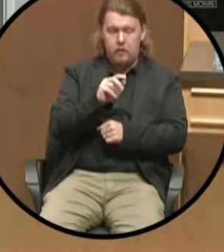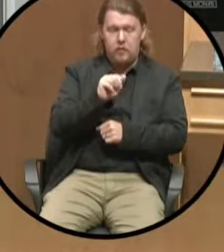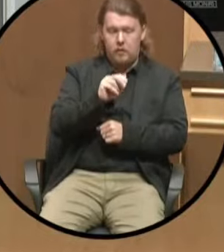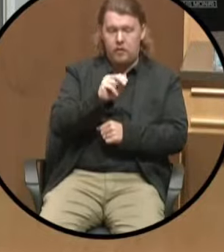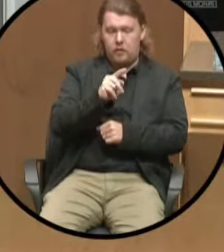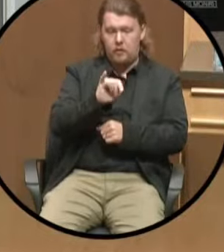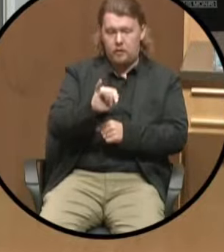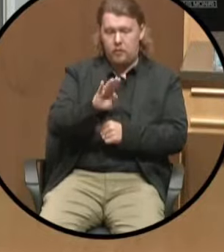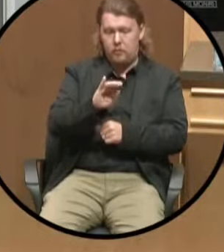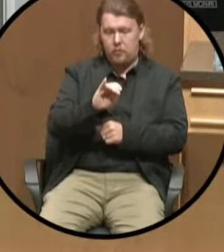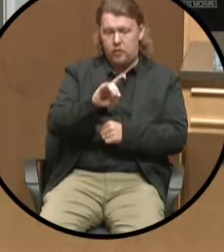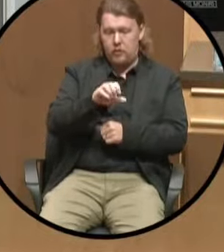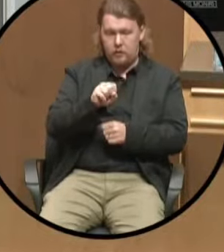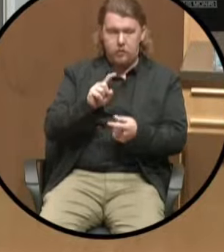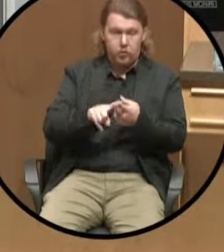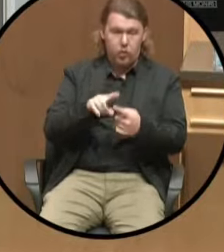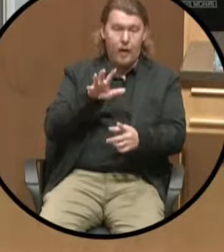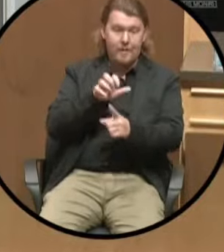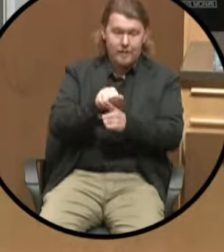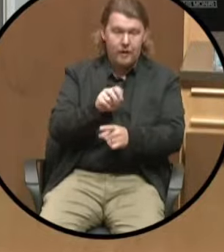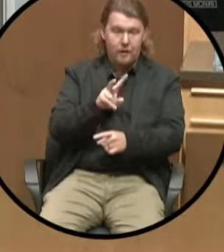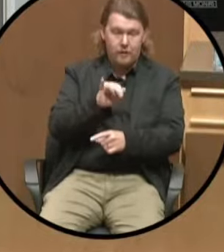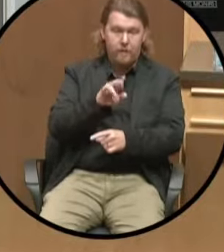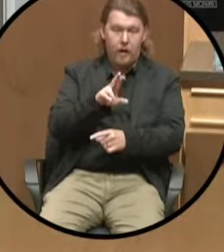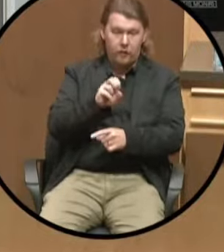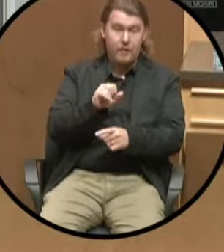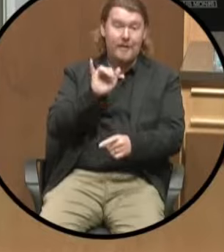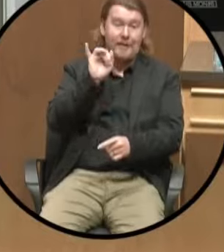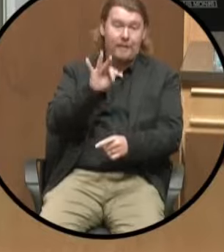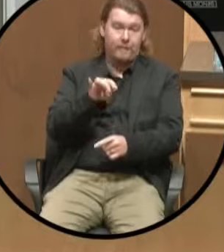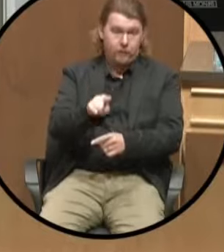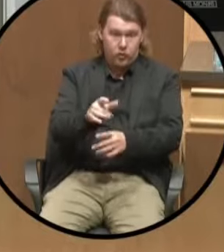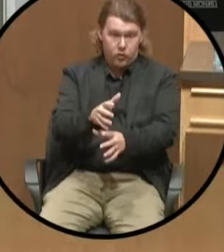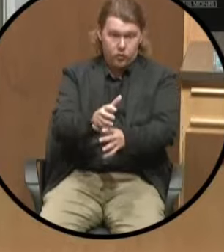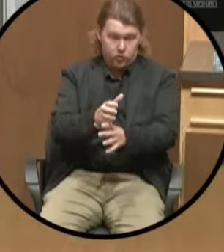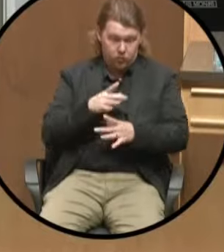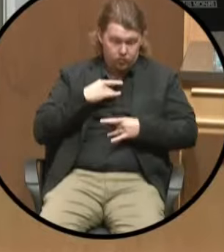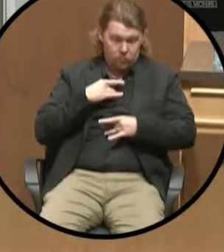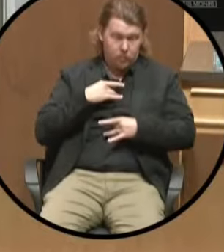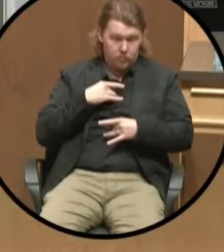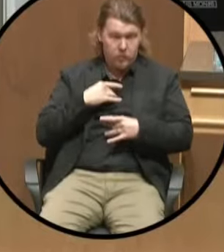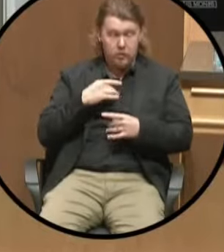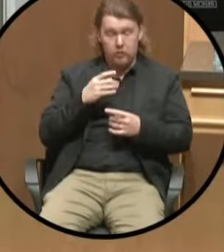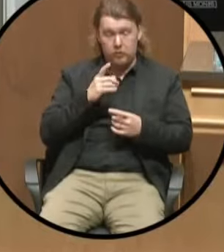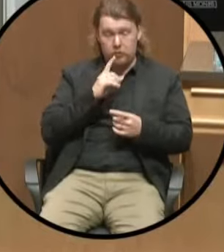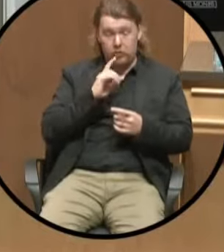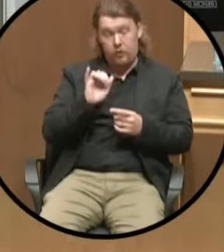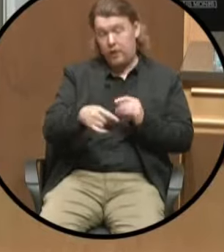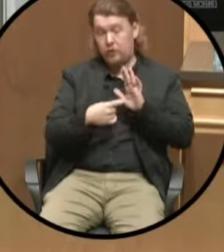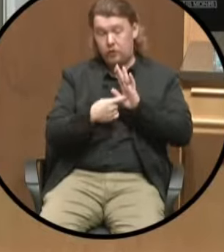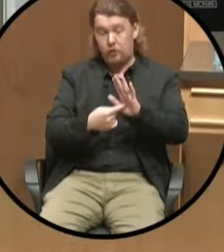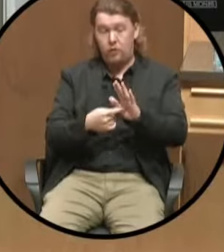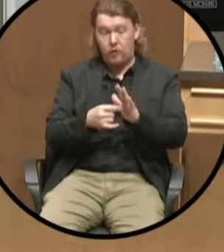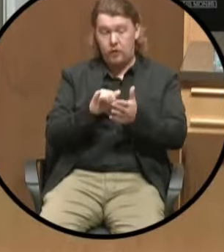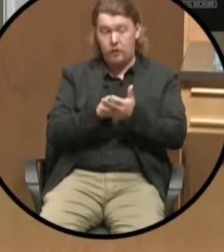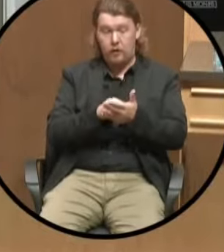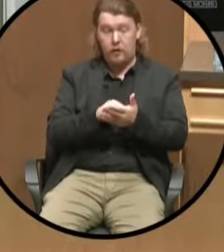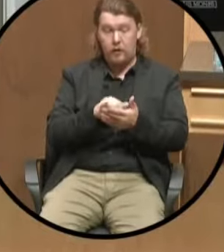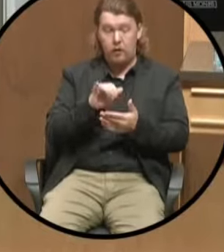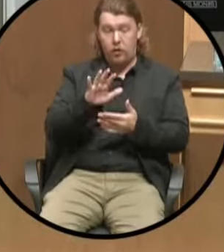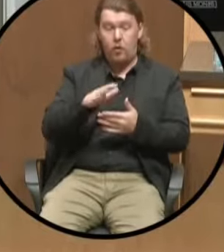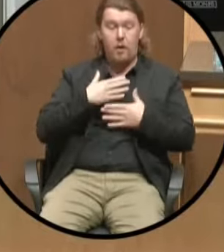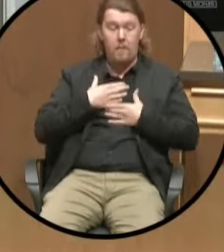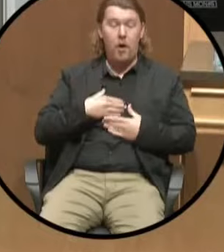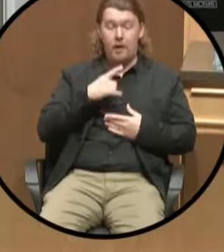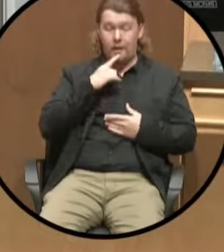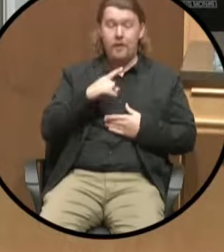the virus should you get it. So it's evidence in a sense that you're getting immunized